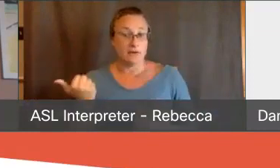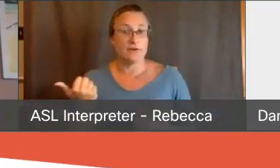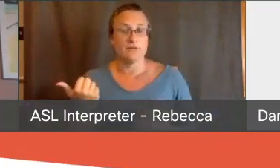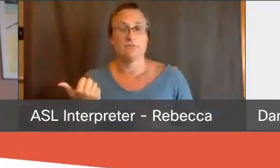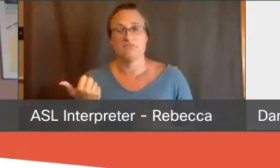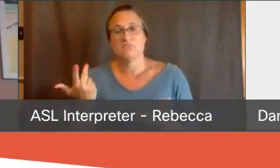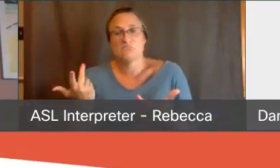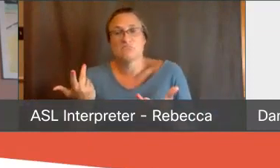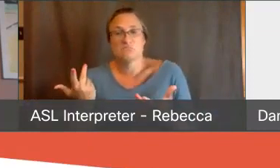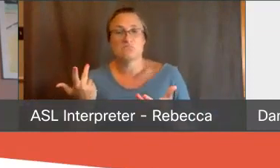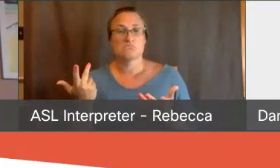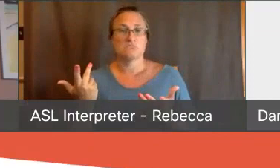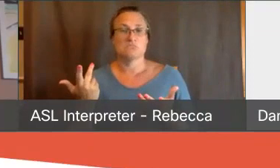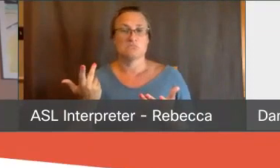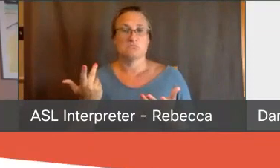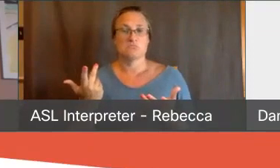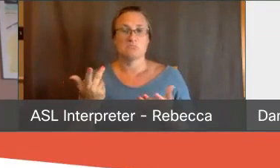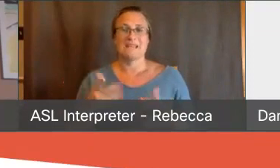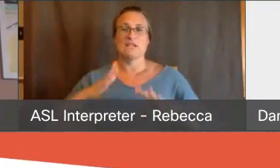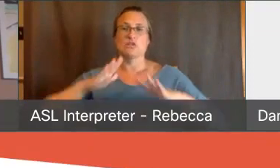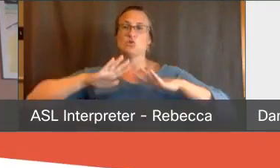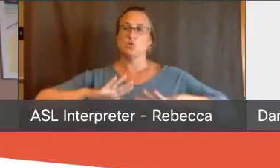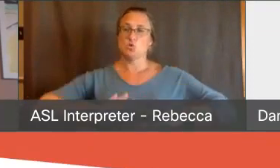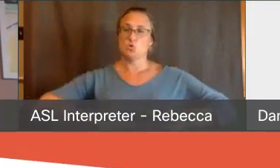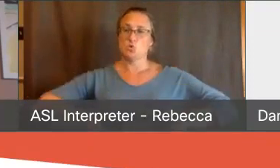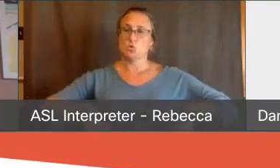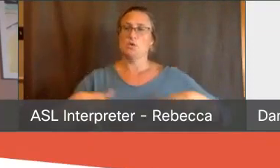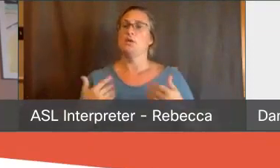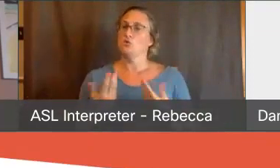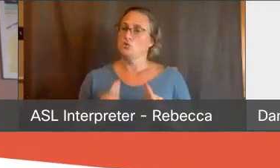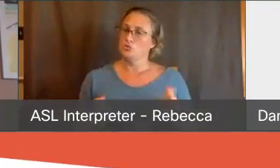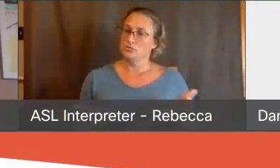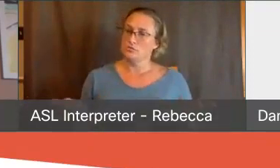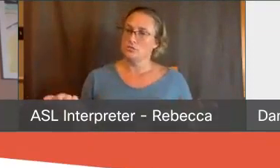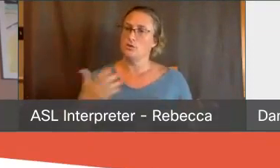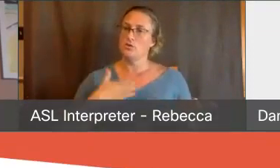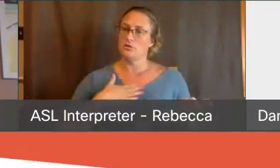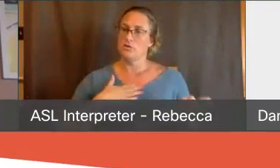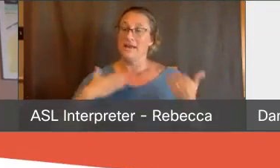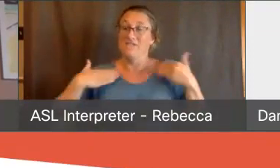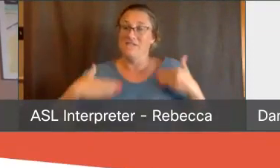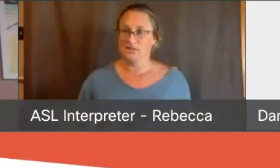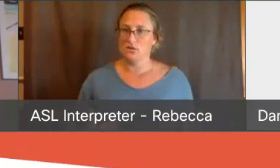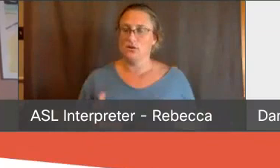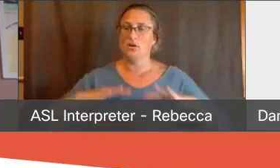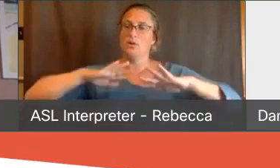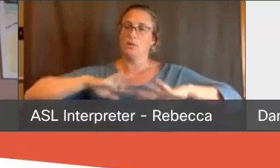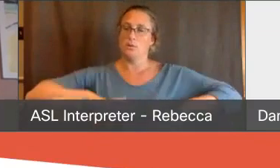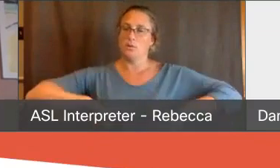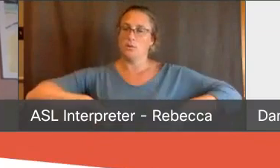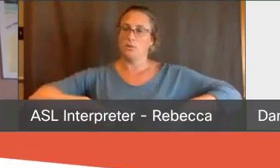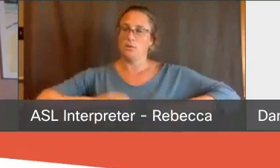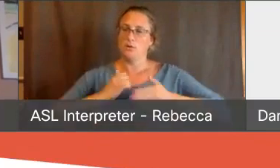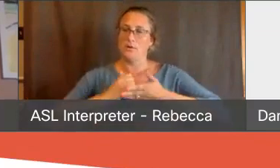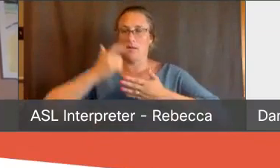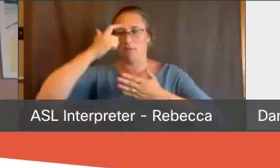it all around is kind of like soothing us in the most like basic physical way possible. And I've